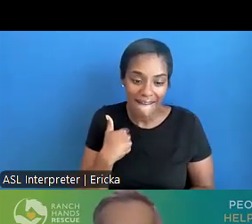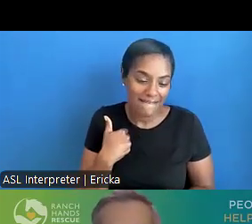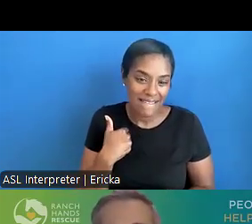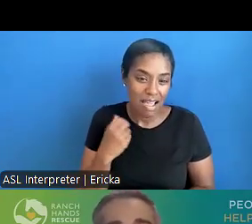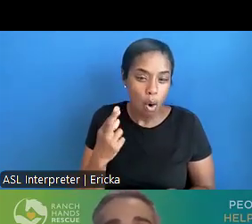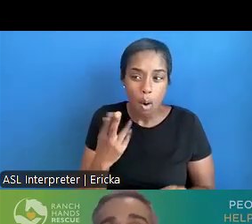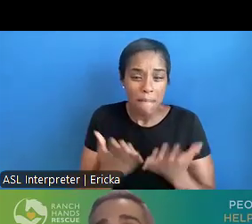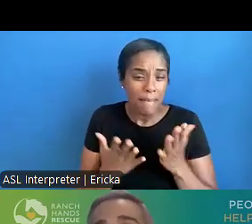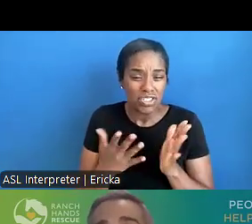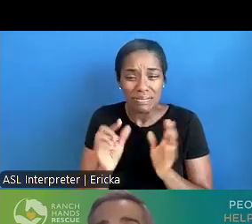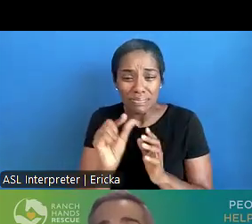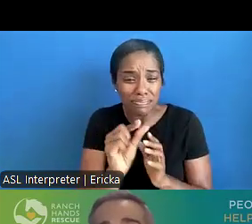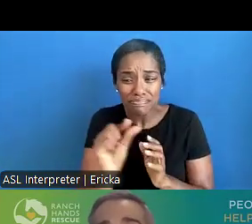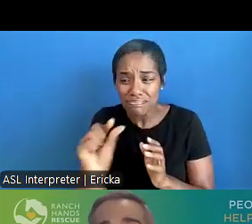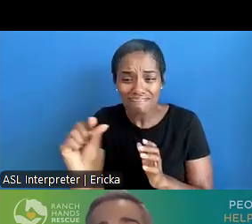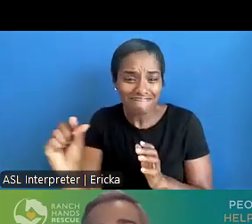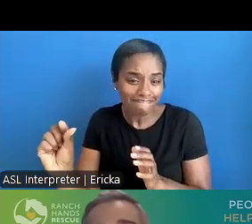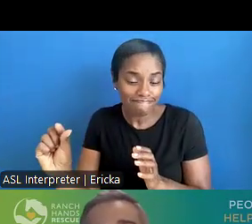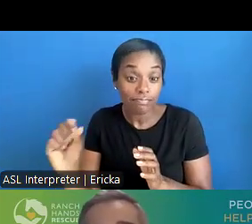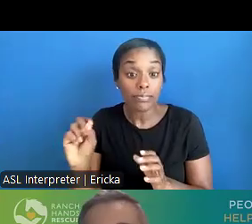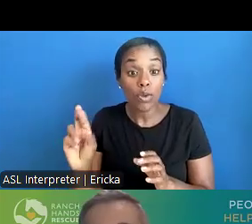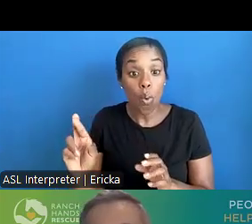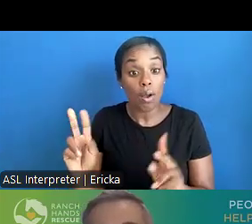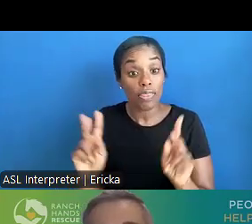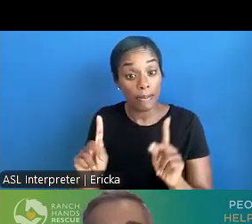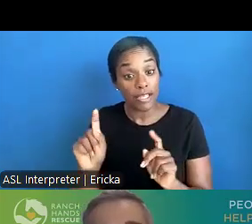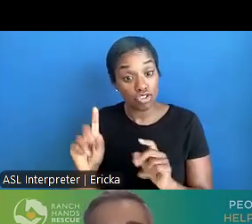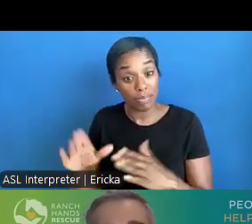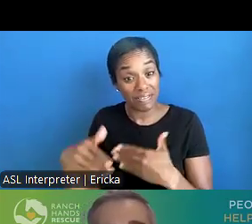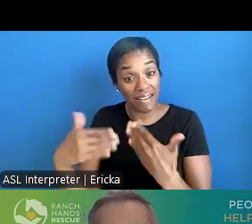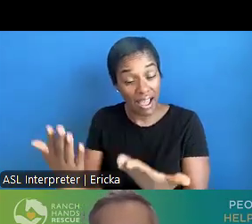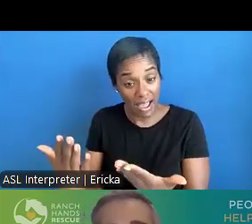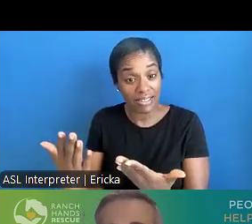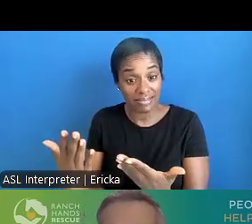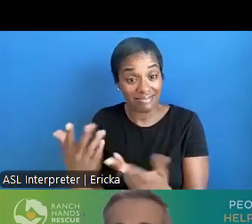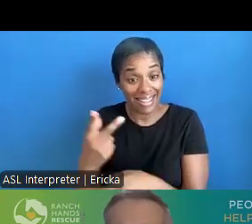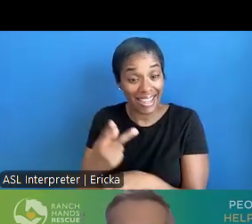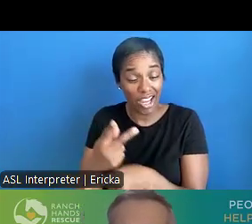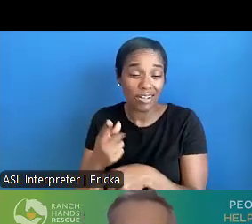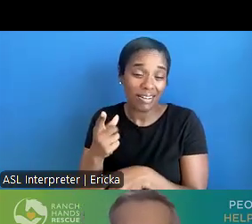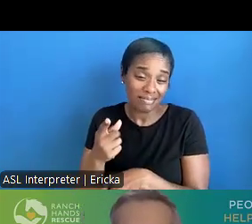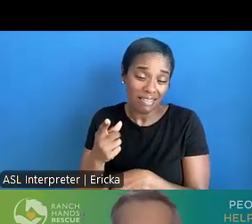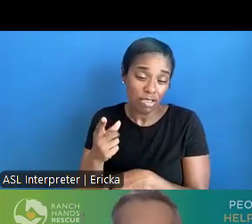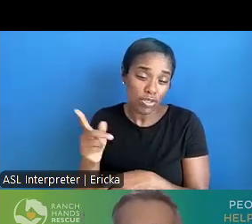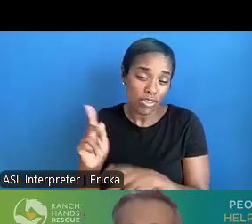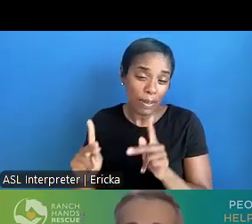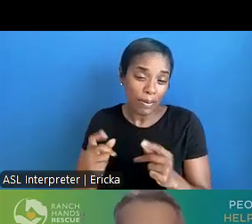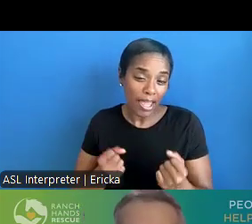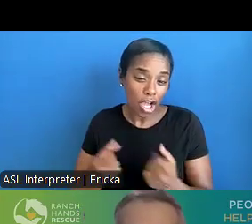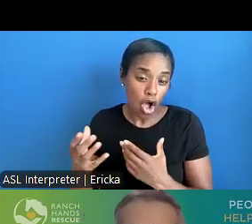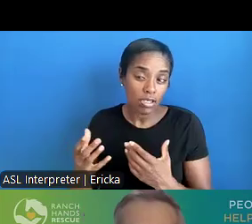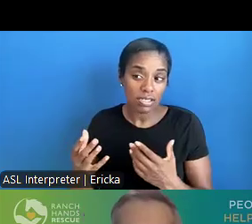sparse rather, or the people who were supposed to provide that are the ones who actually actively perpetrated them